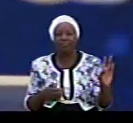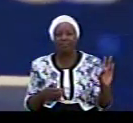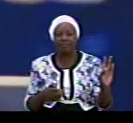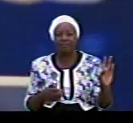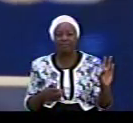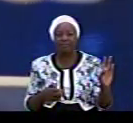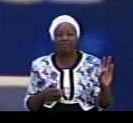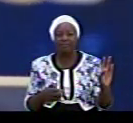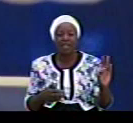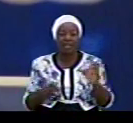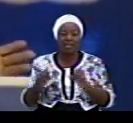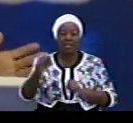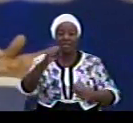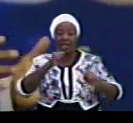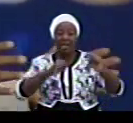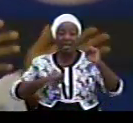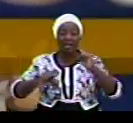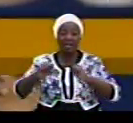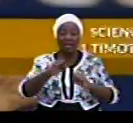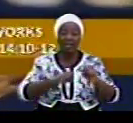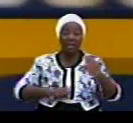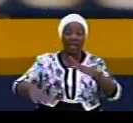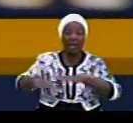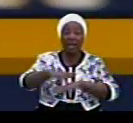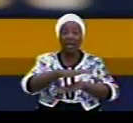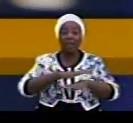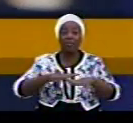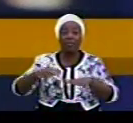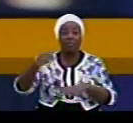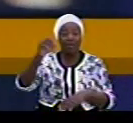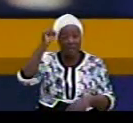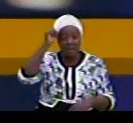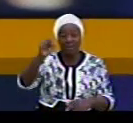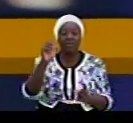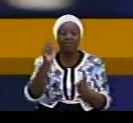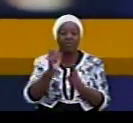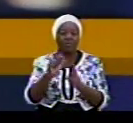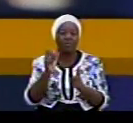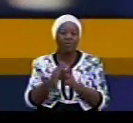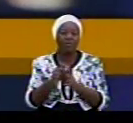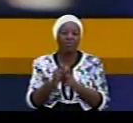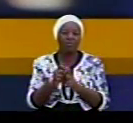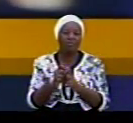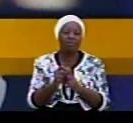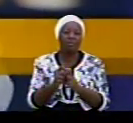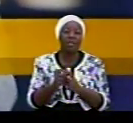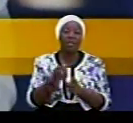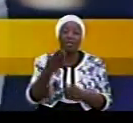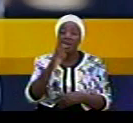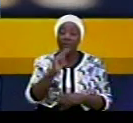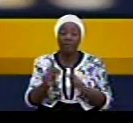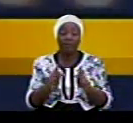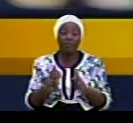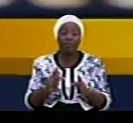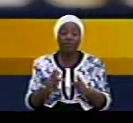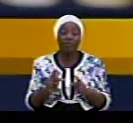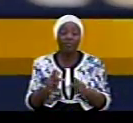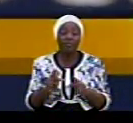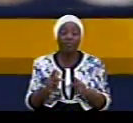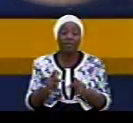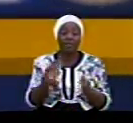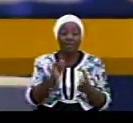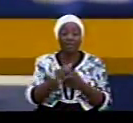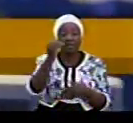science above his works. There are people that know